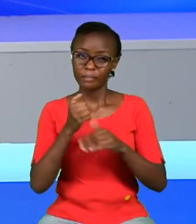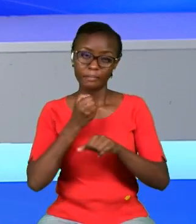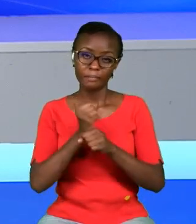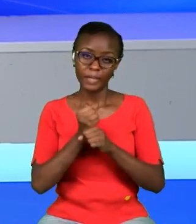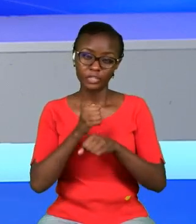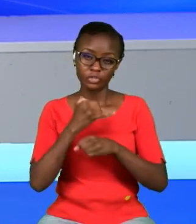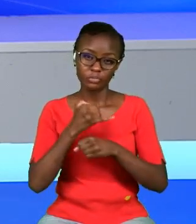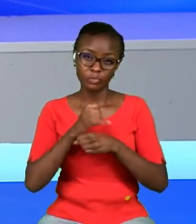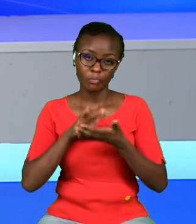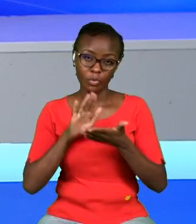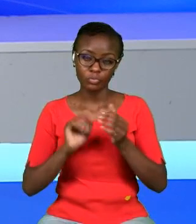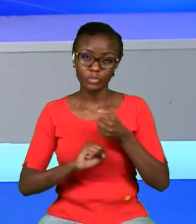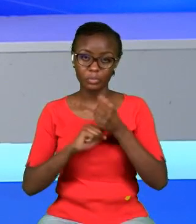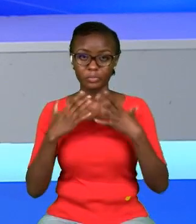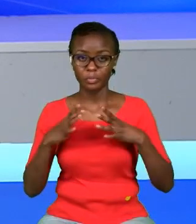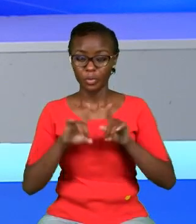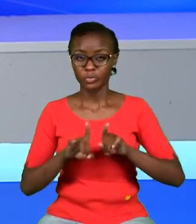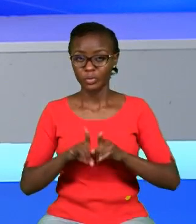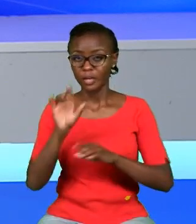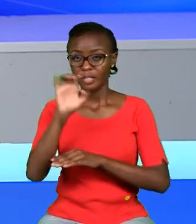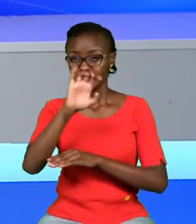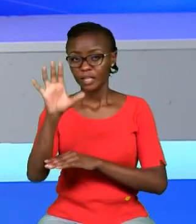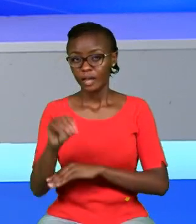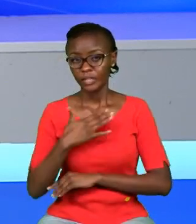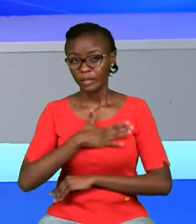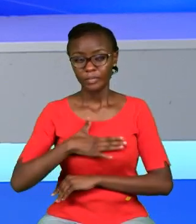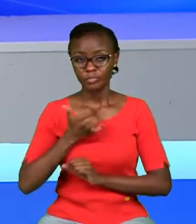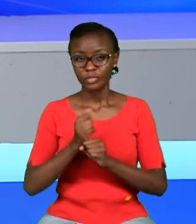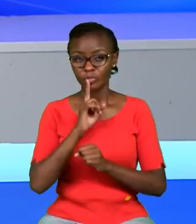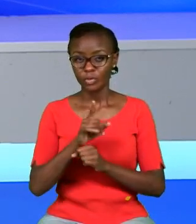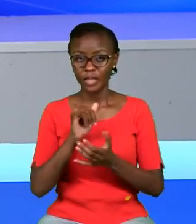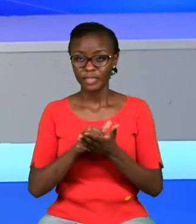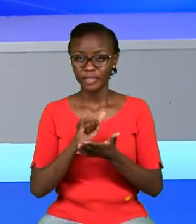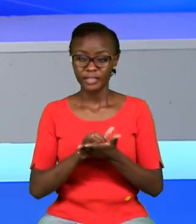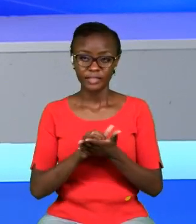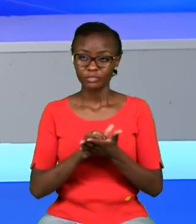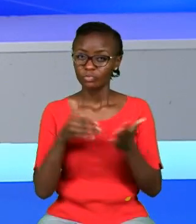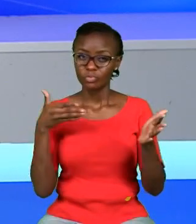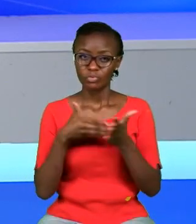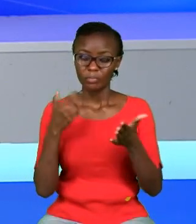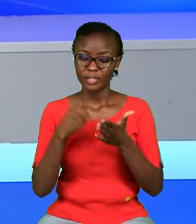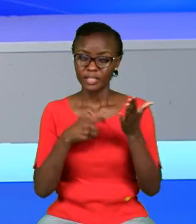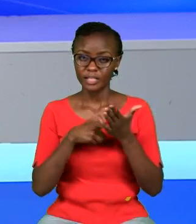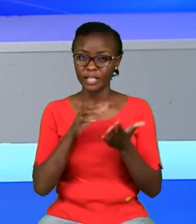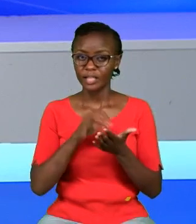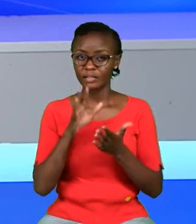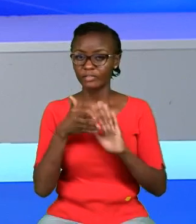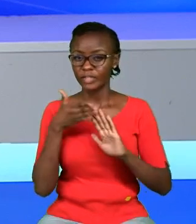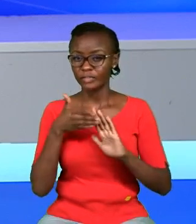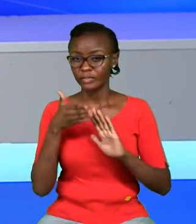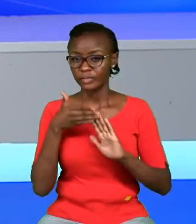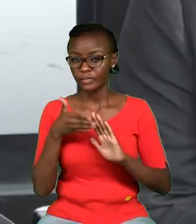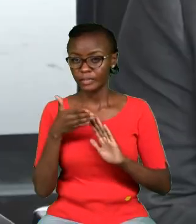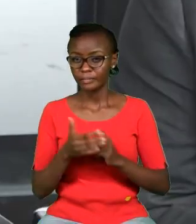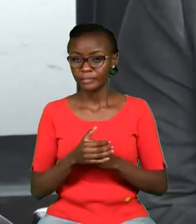the locals. They are asking the East Africa Secretariat to ensure that the Non-Tariff Barriers Act of 2017 is fast-tracked.